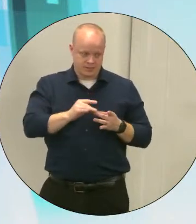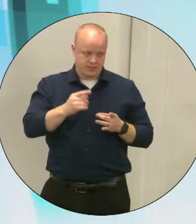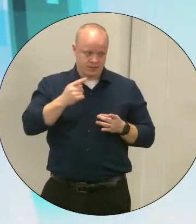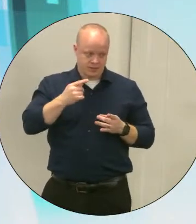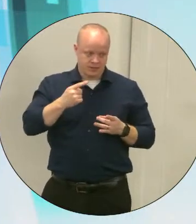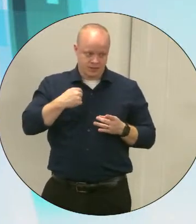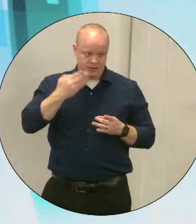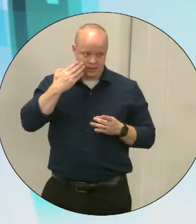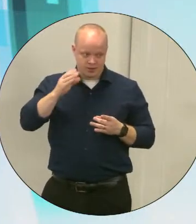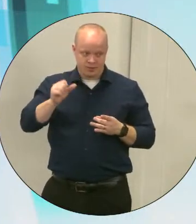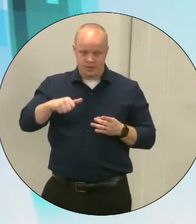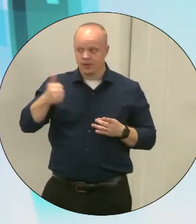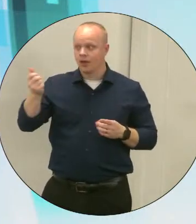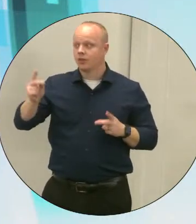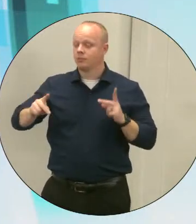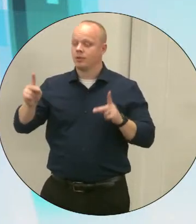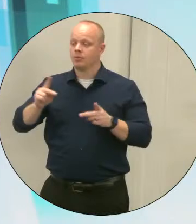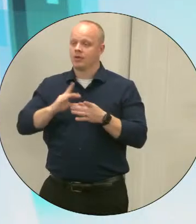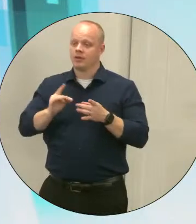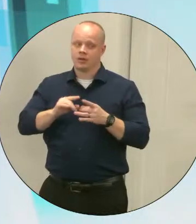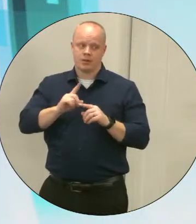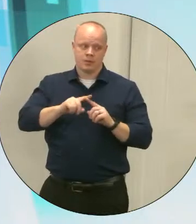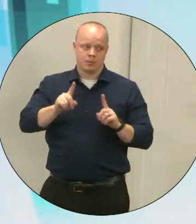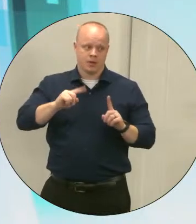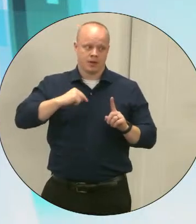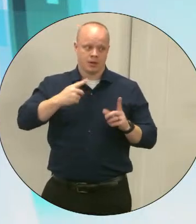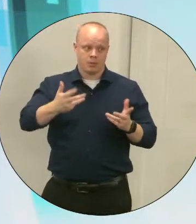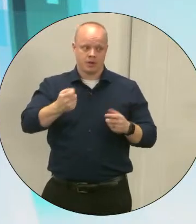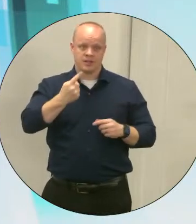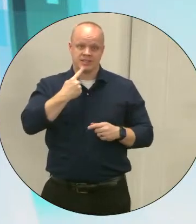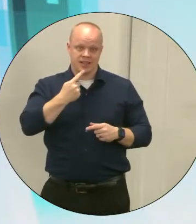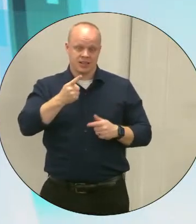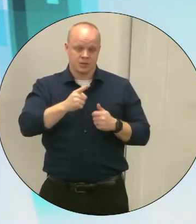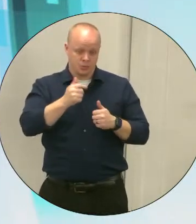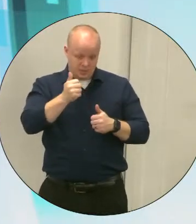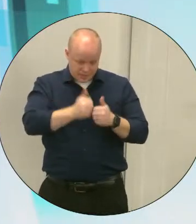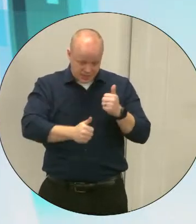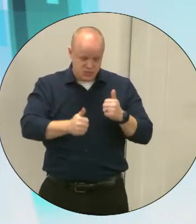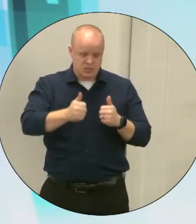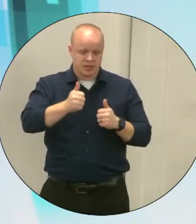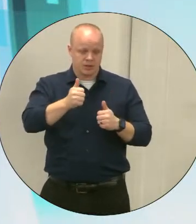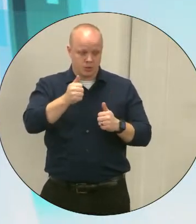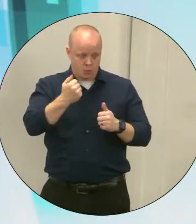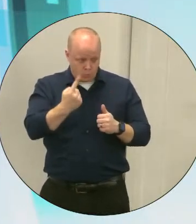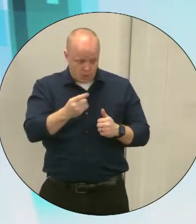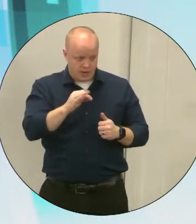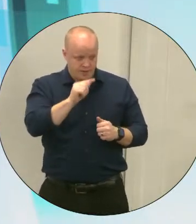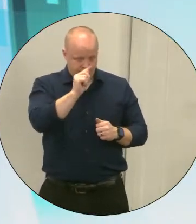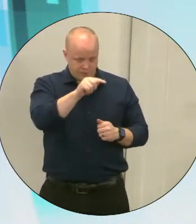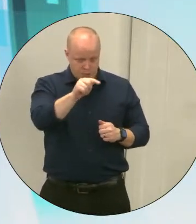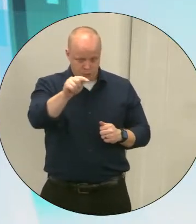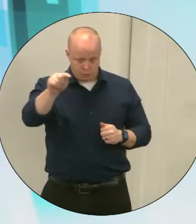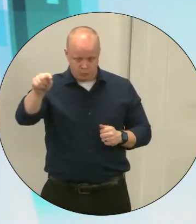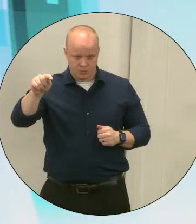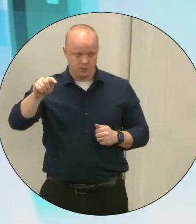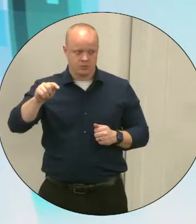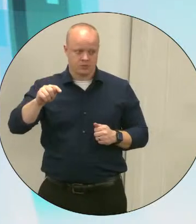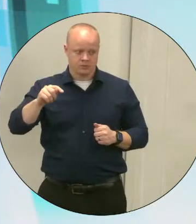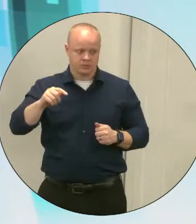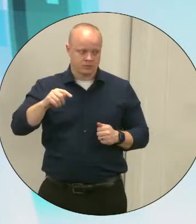were going to beat me to the punch. But I just want to say to each and every single one of you,